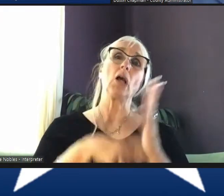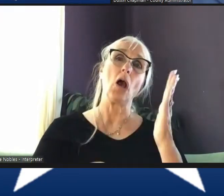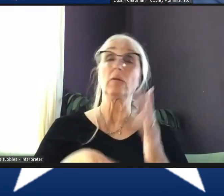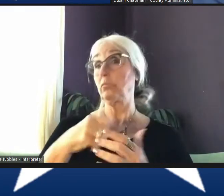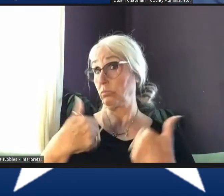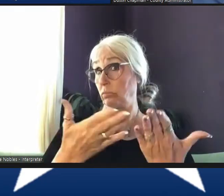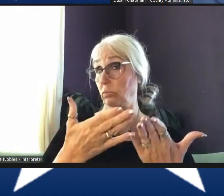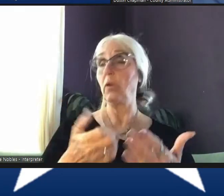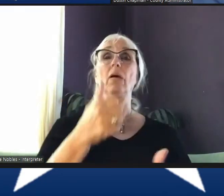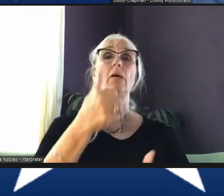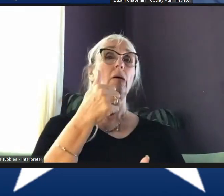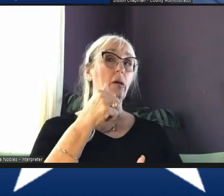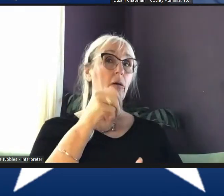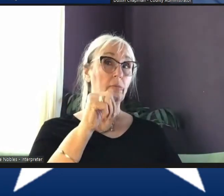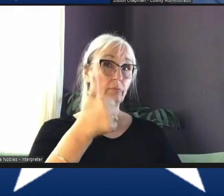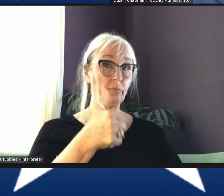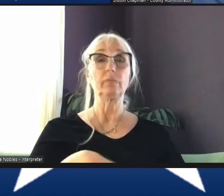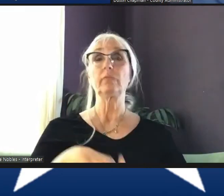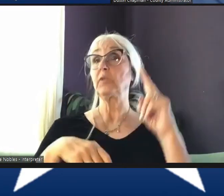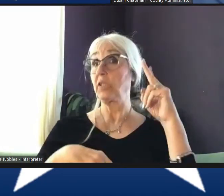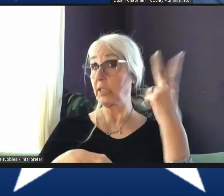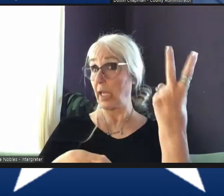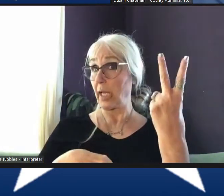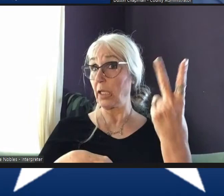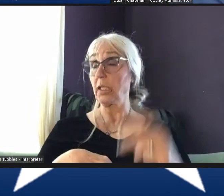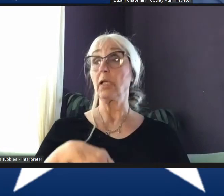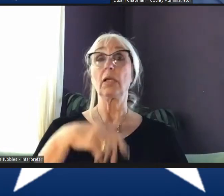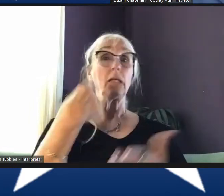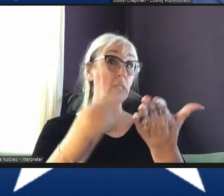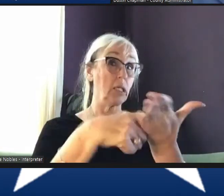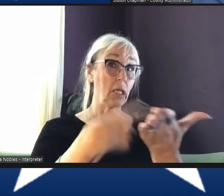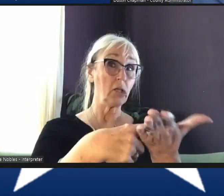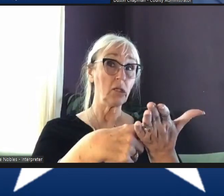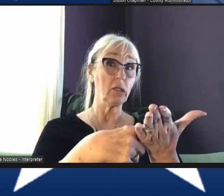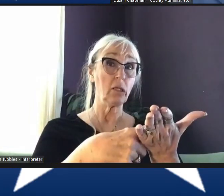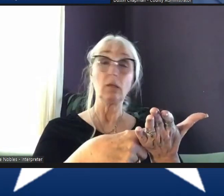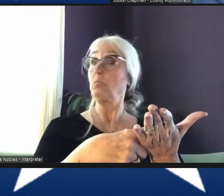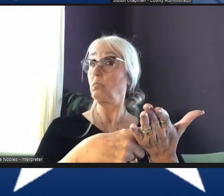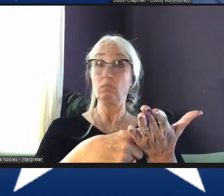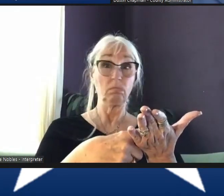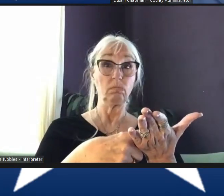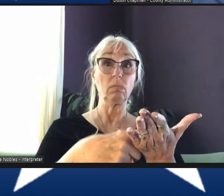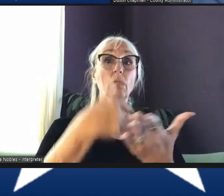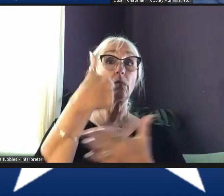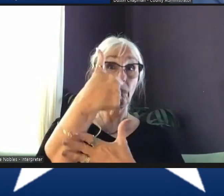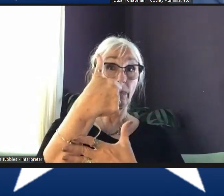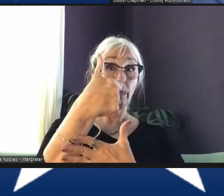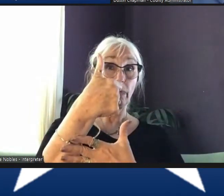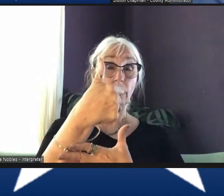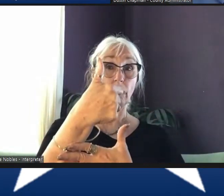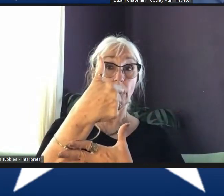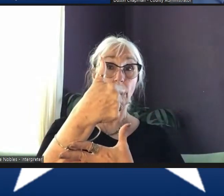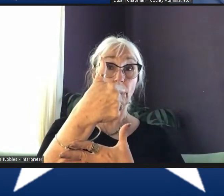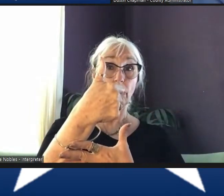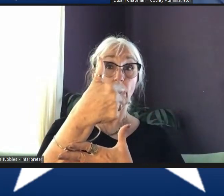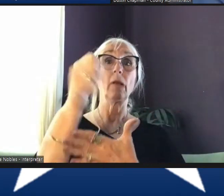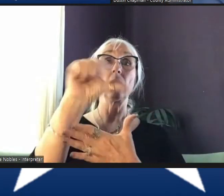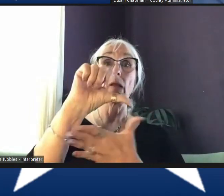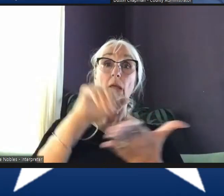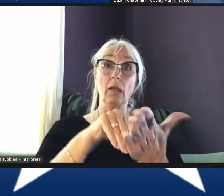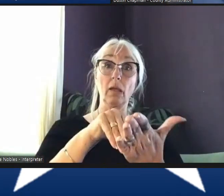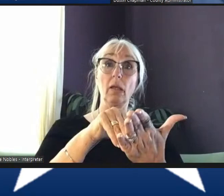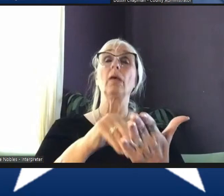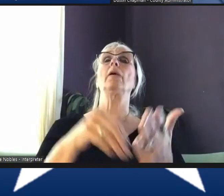Second. Have a motion and second. Any other discussion? No other discussion. All in favor say aye. Aye. Pose,